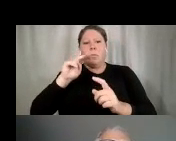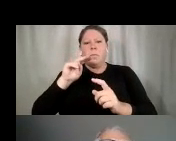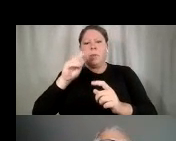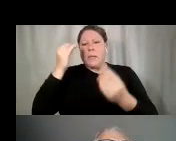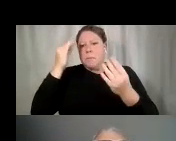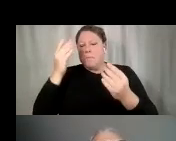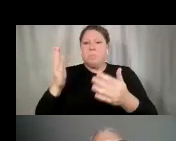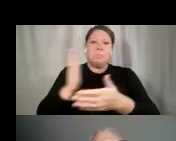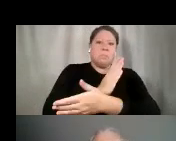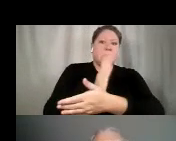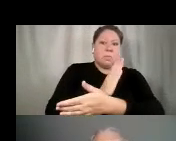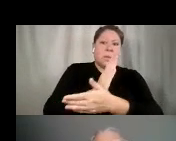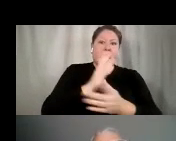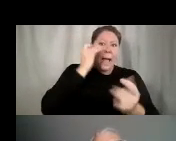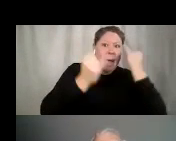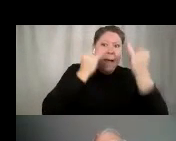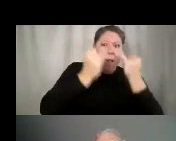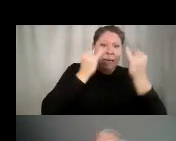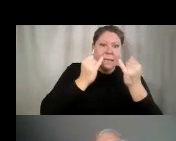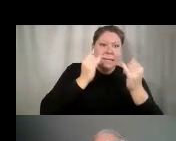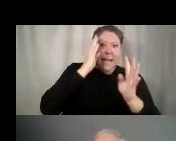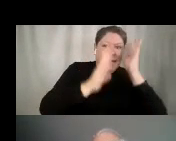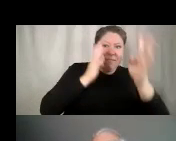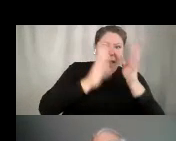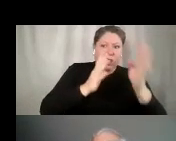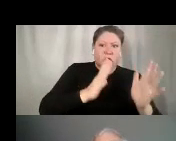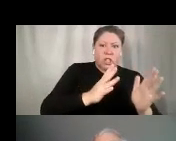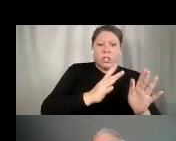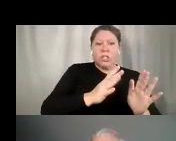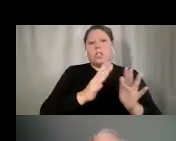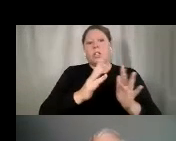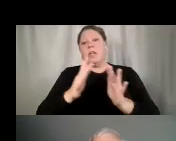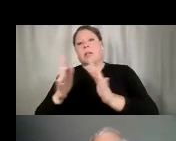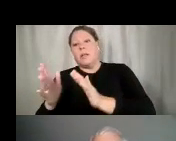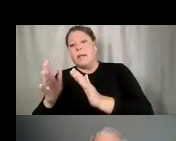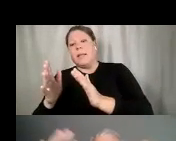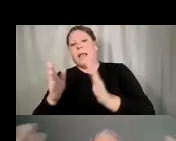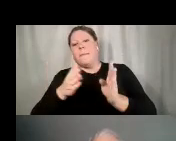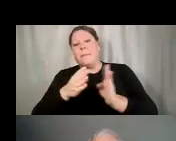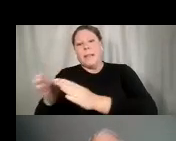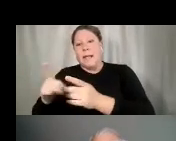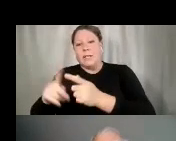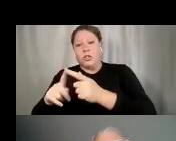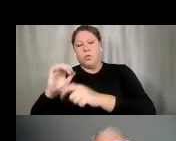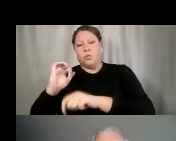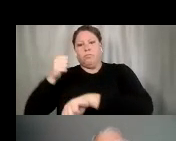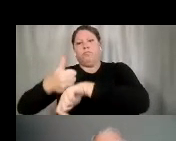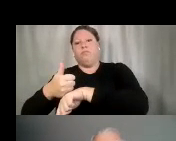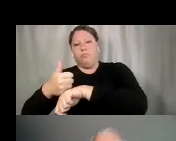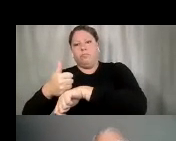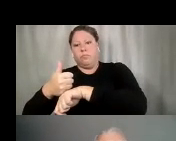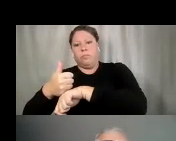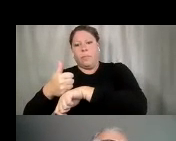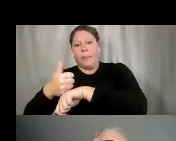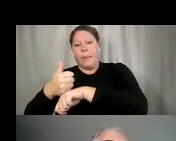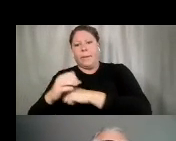to generate ideas and then be able to make plans to implement, this process will help